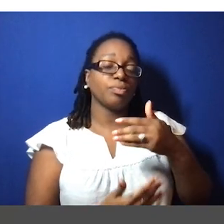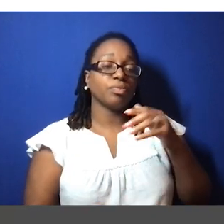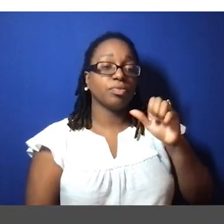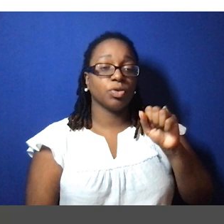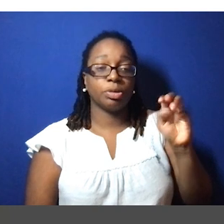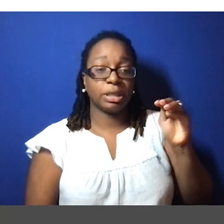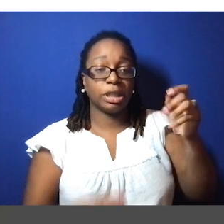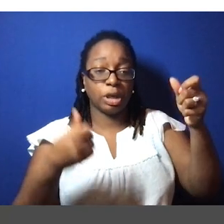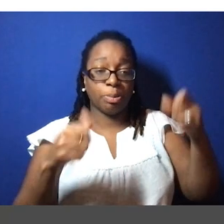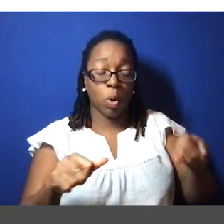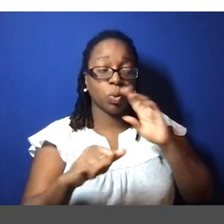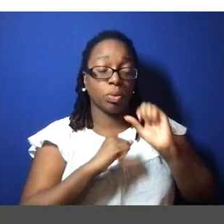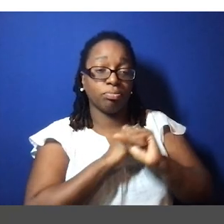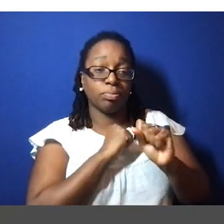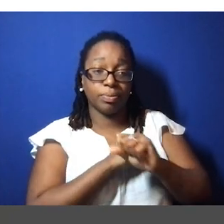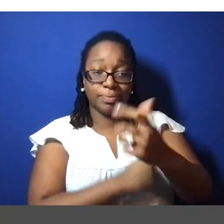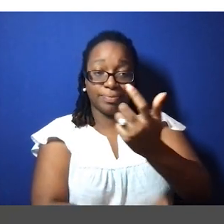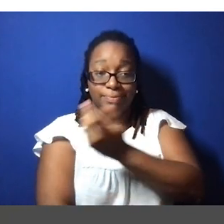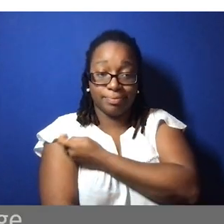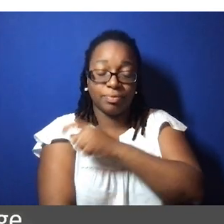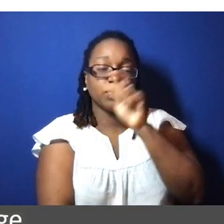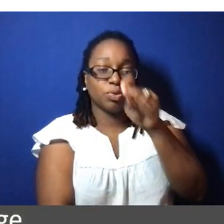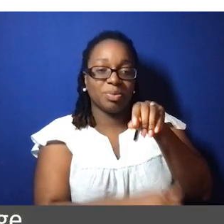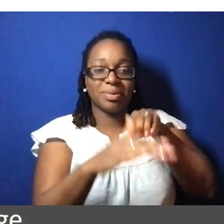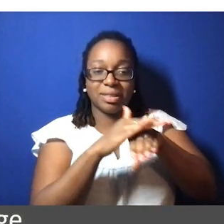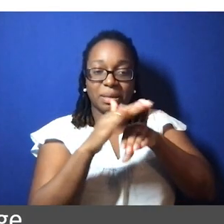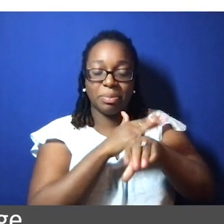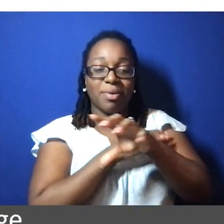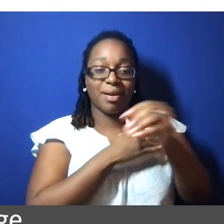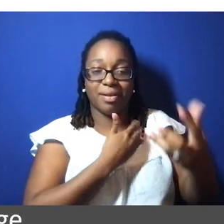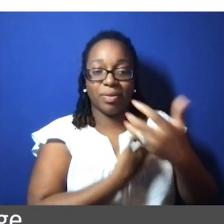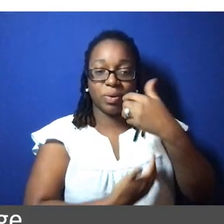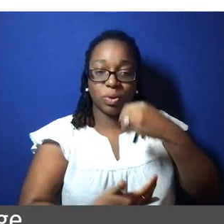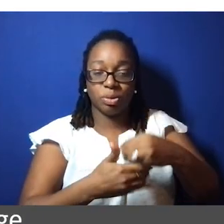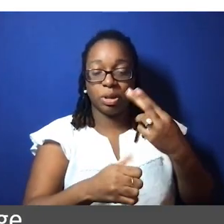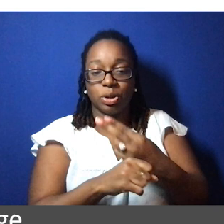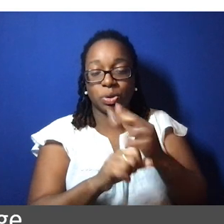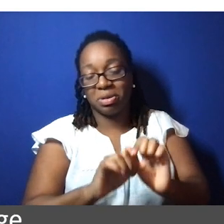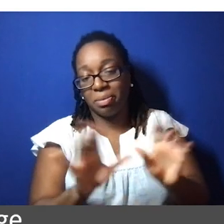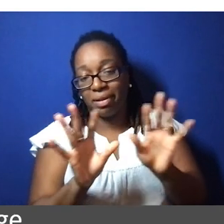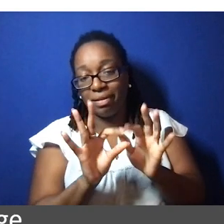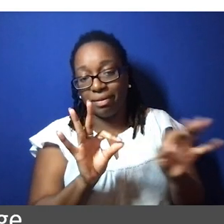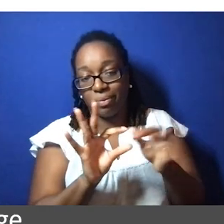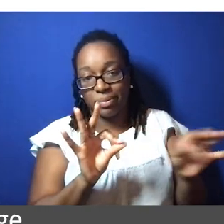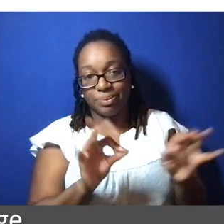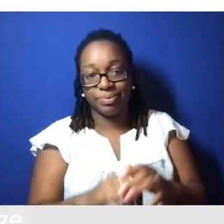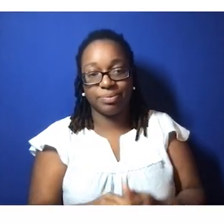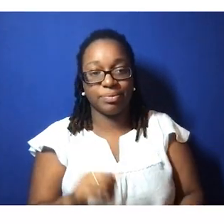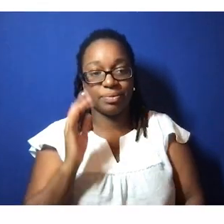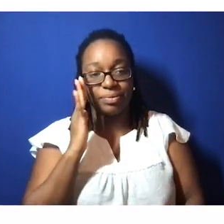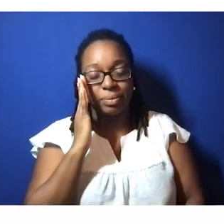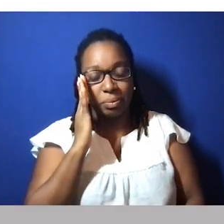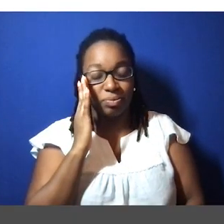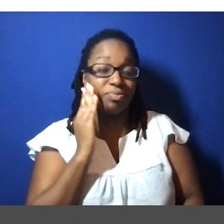Social media posts that promote vaccination should be accessible and inclusive and use plain language.